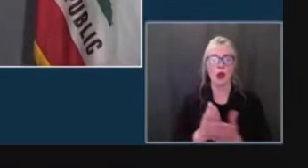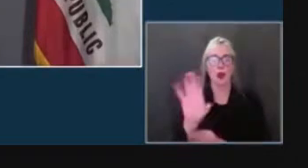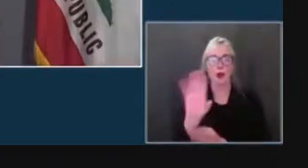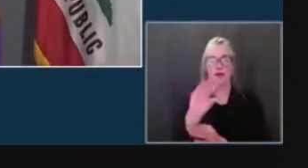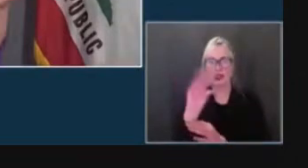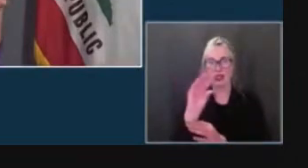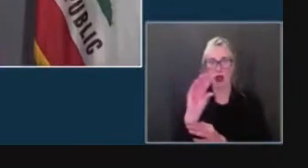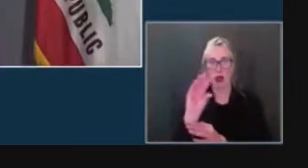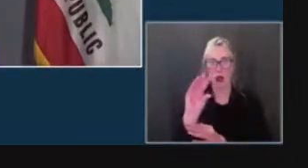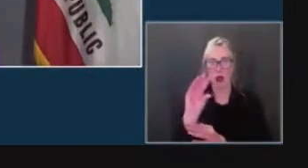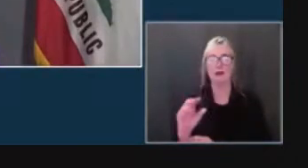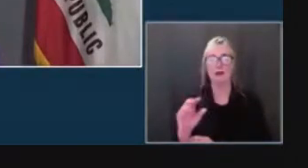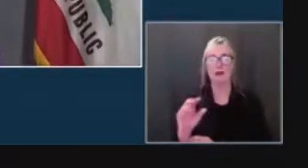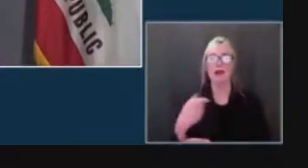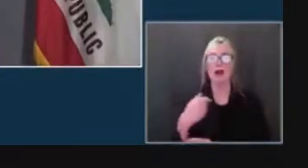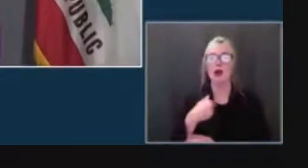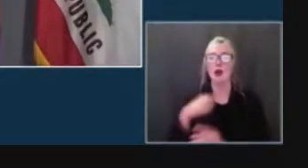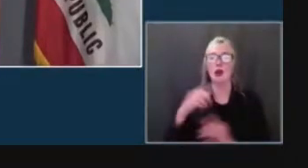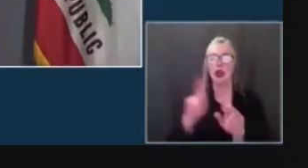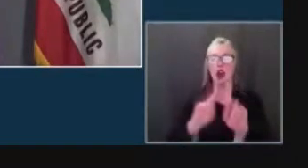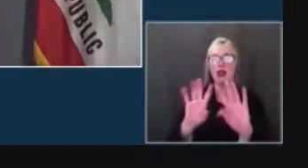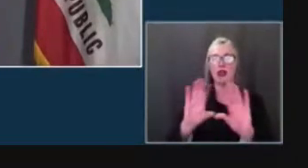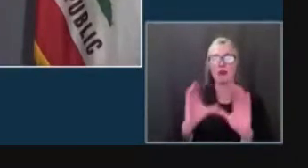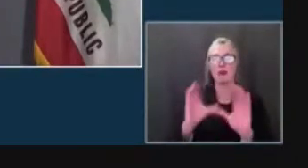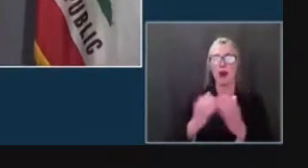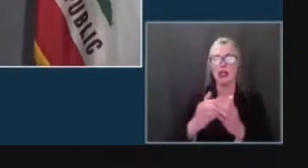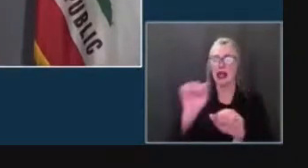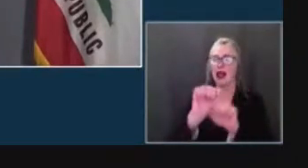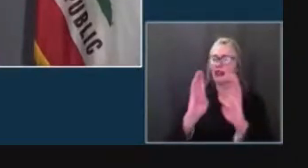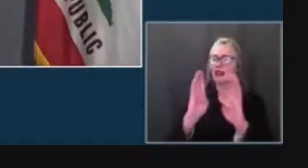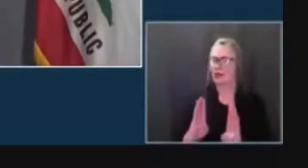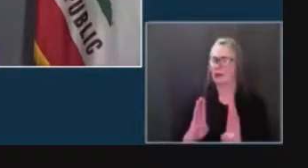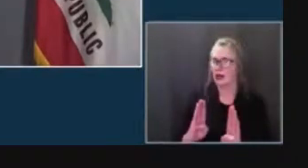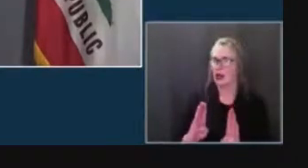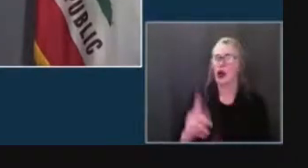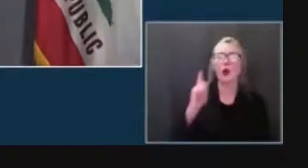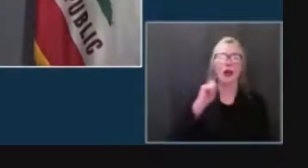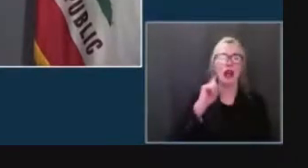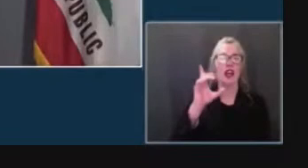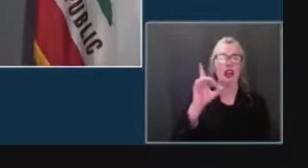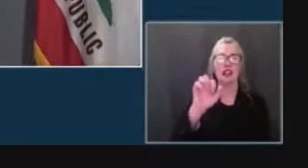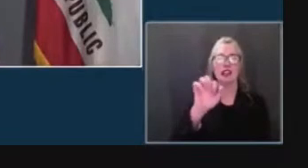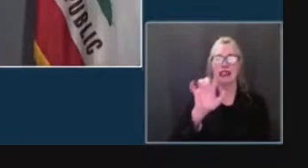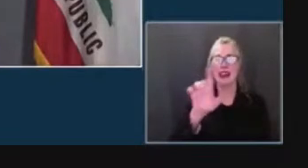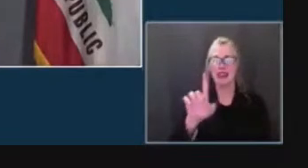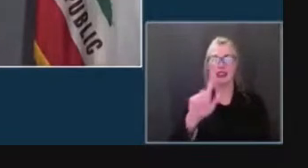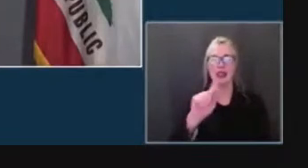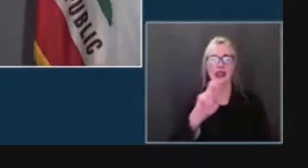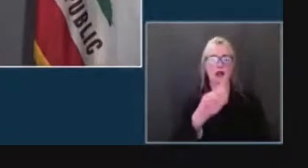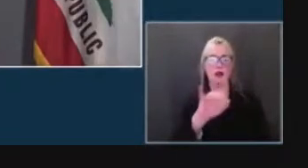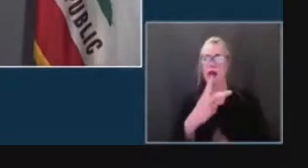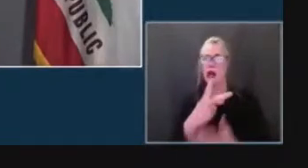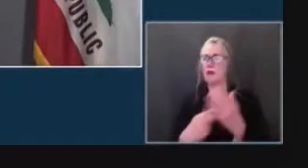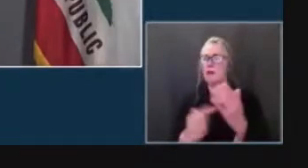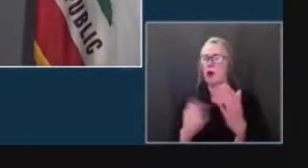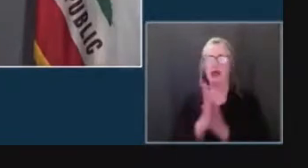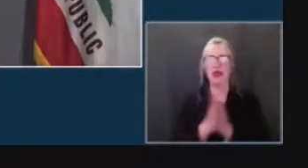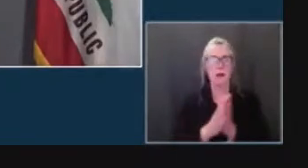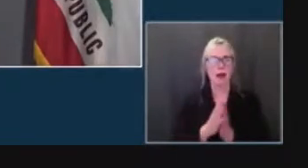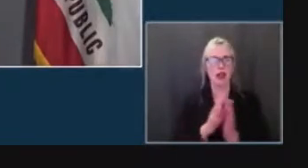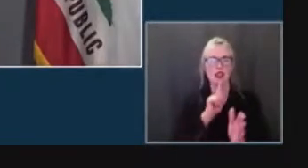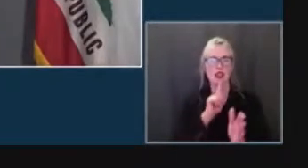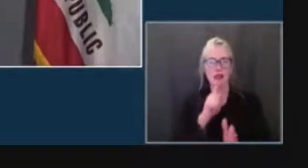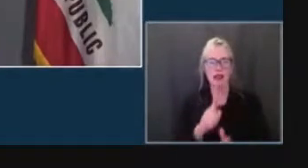Labor. When listening to David and Tony speak, I could tell their passion was real. For those of you who still don't know me, my name is